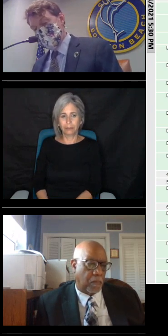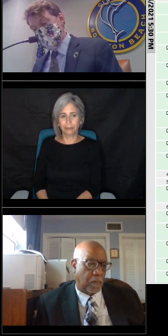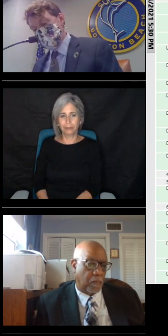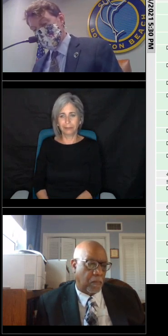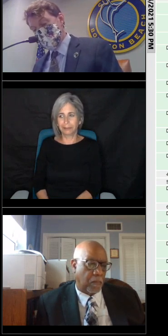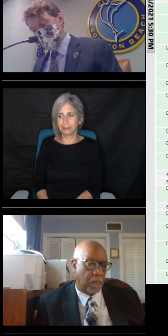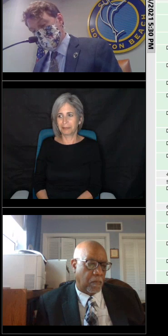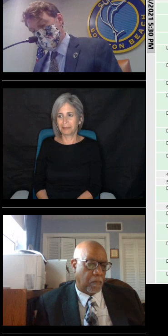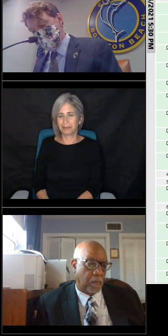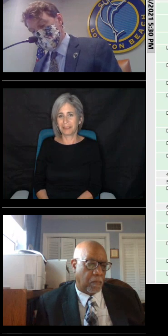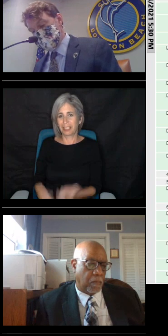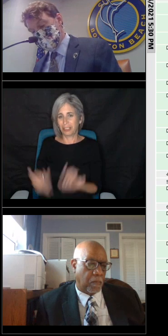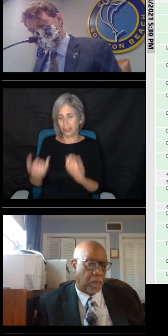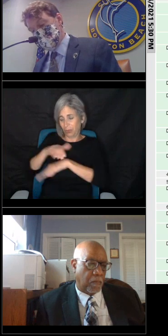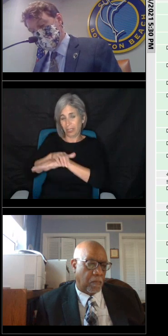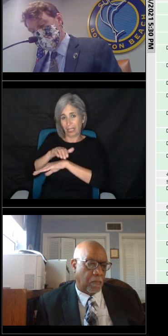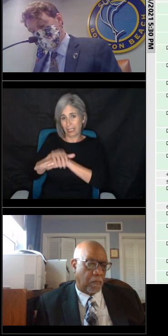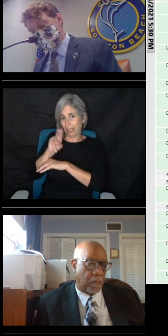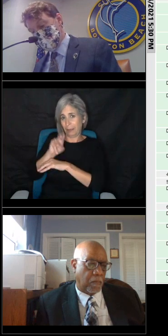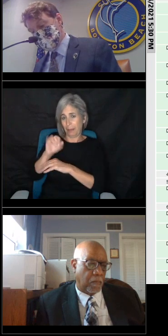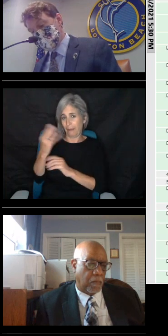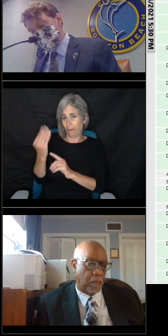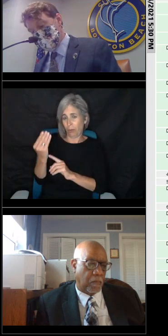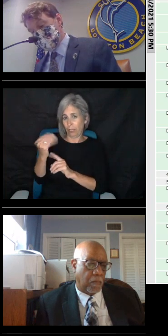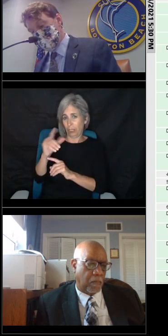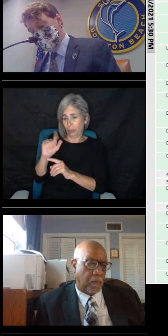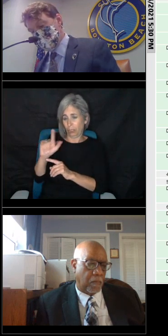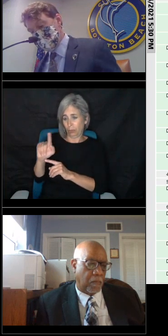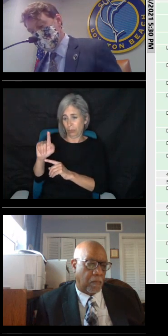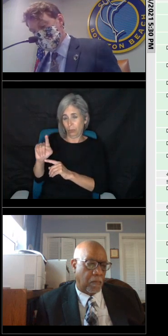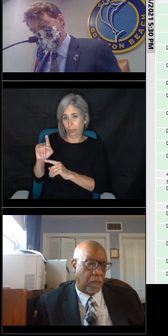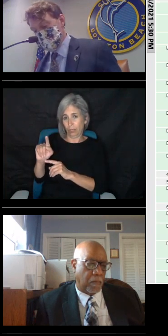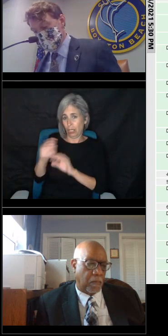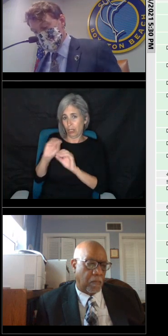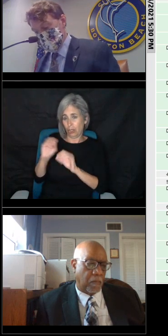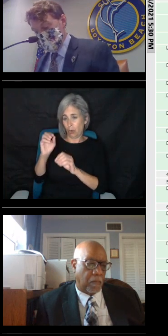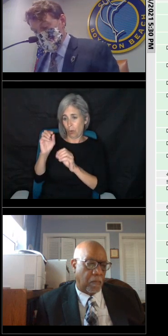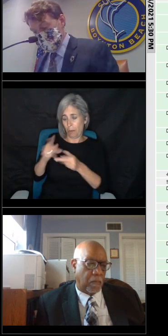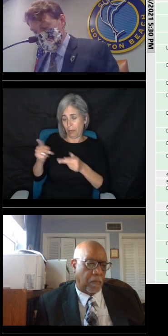Our next proclamation is May 14th, 2021 as No Place for Hate Day.